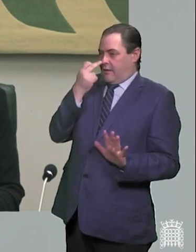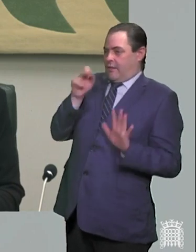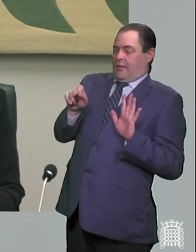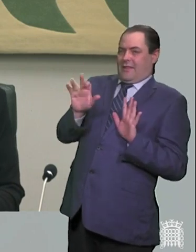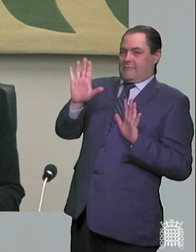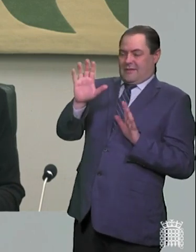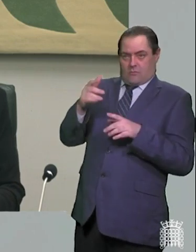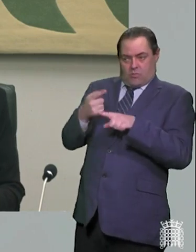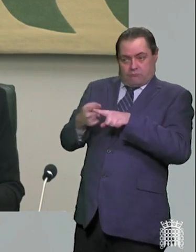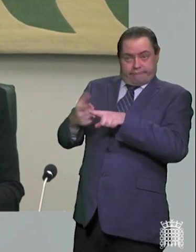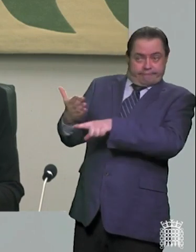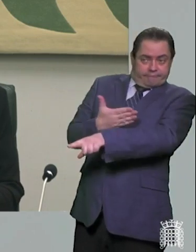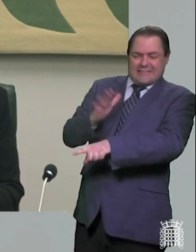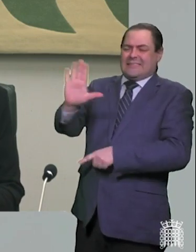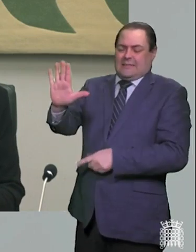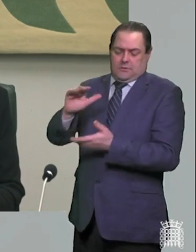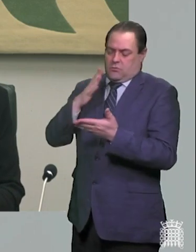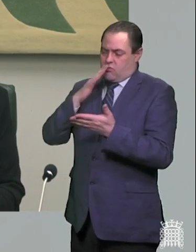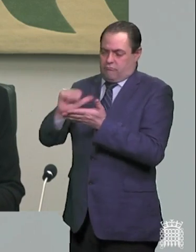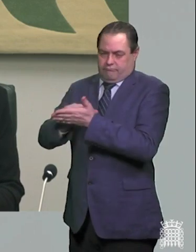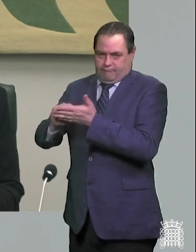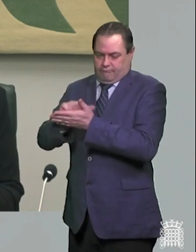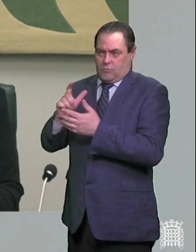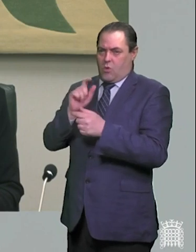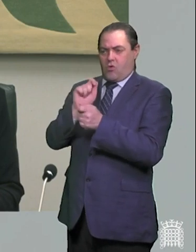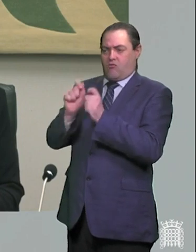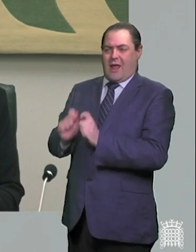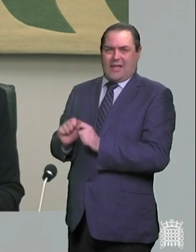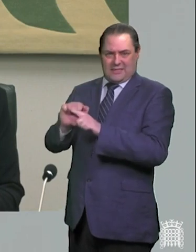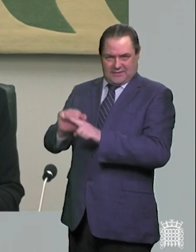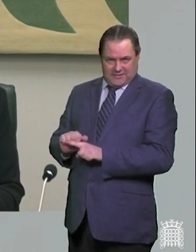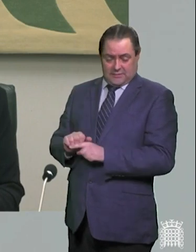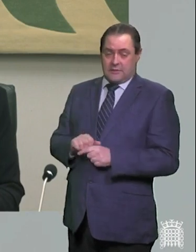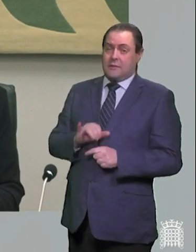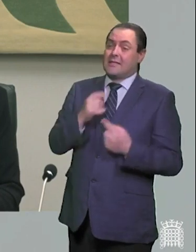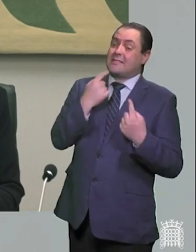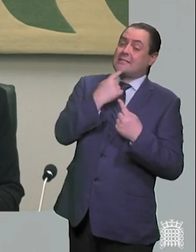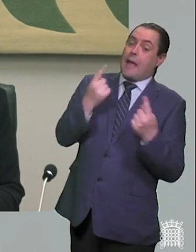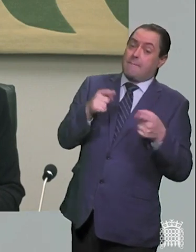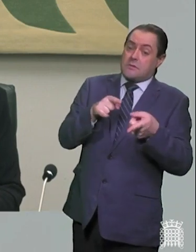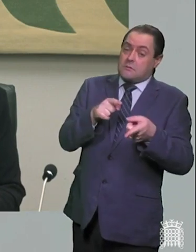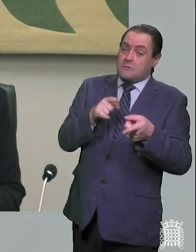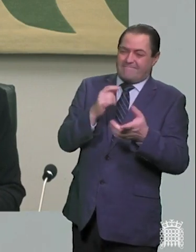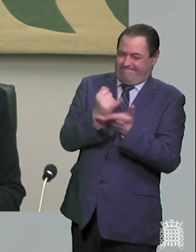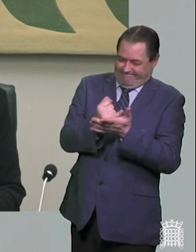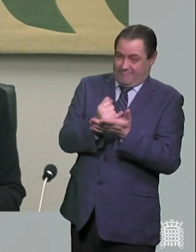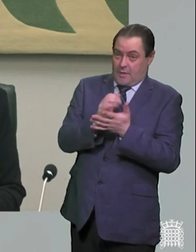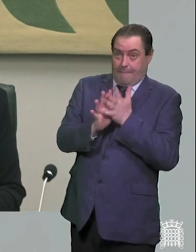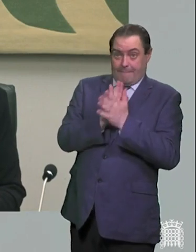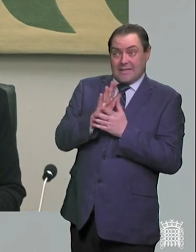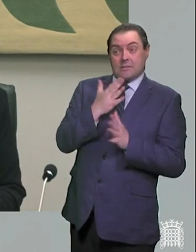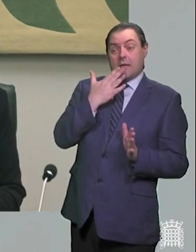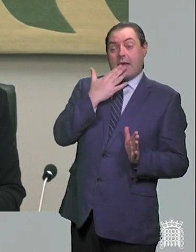corrected. If a statement was misleading, we will then consider whether that was a genuine error or if it